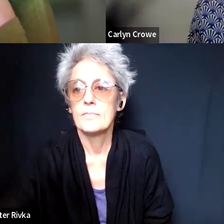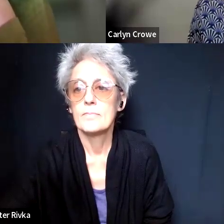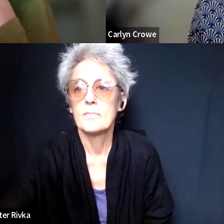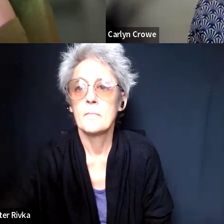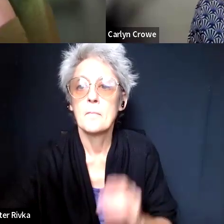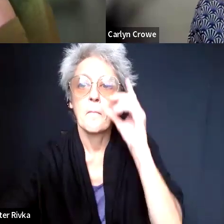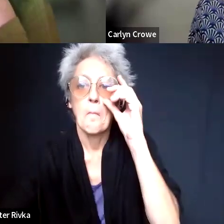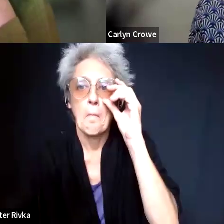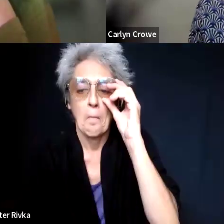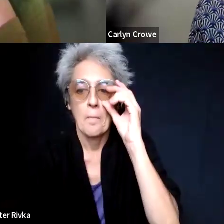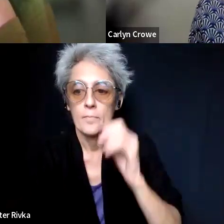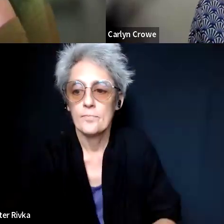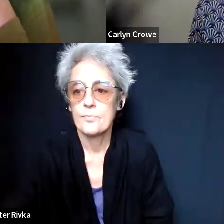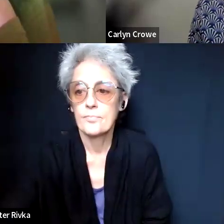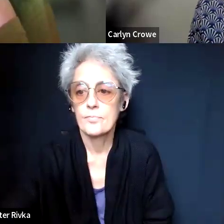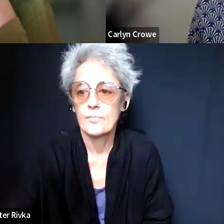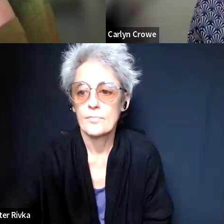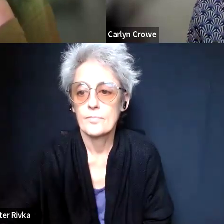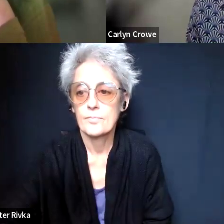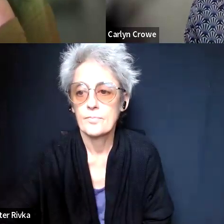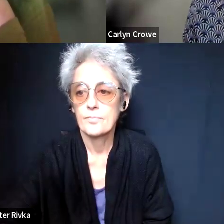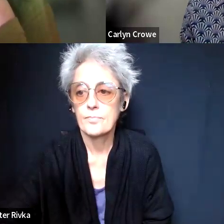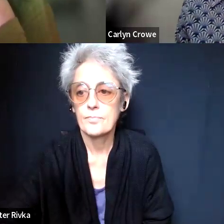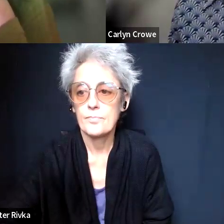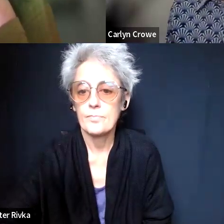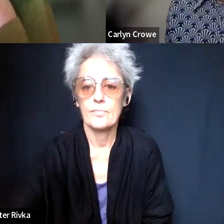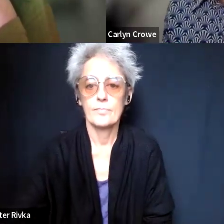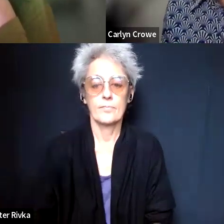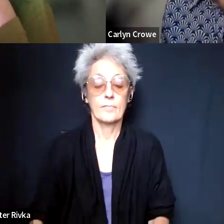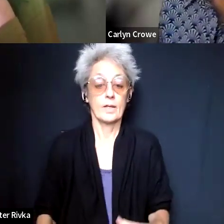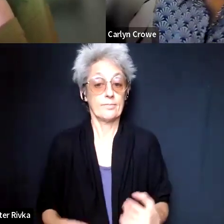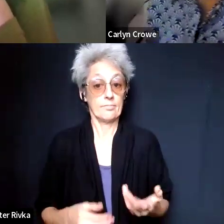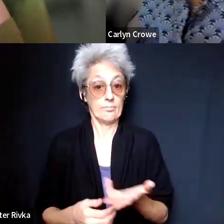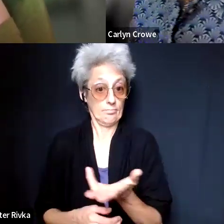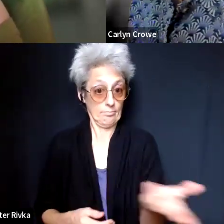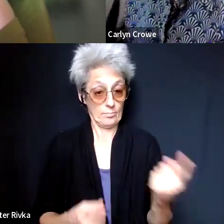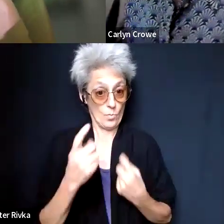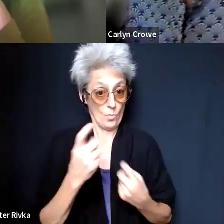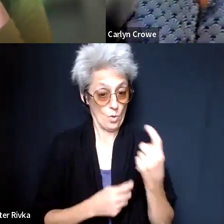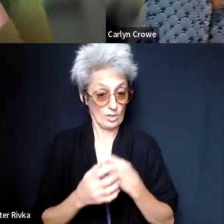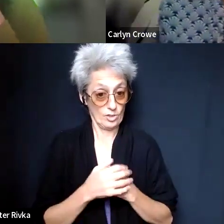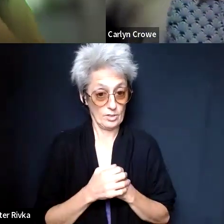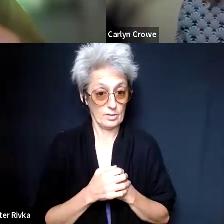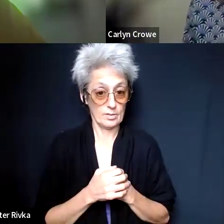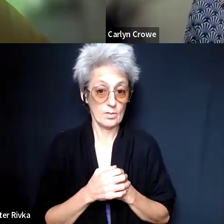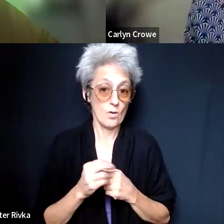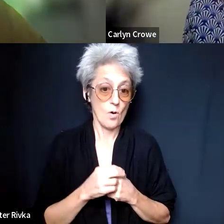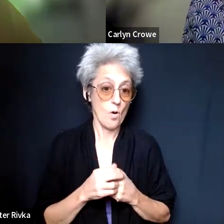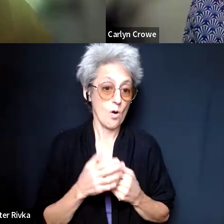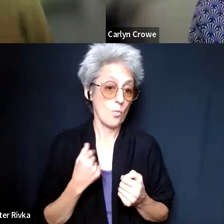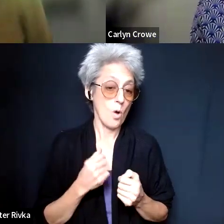We also wanted to ask you all if you had questions that you wanted to ask, you would be interested in